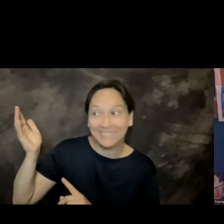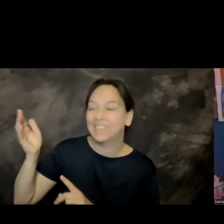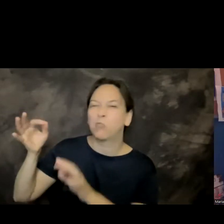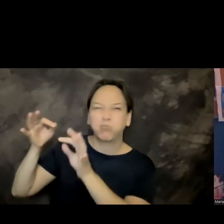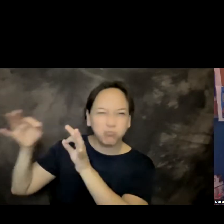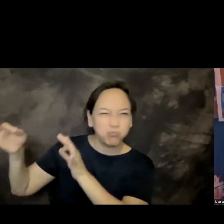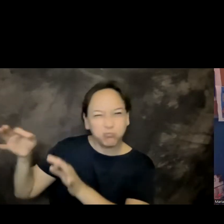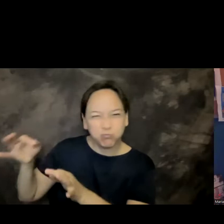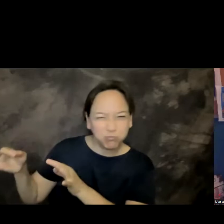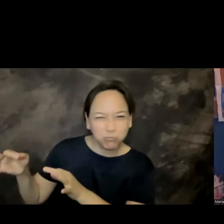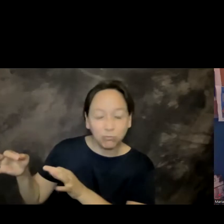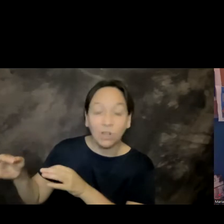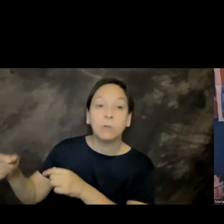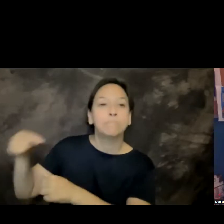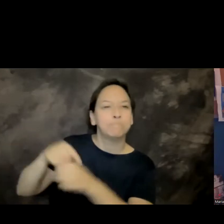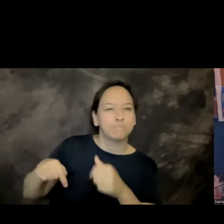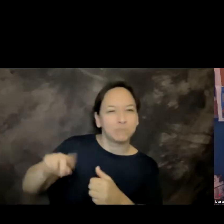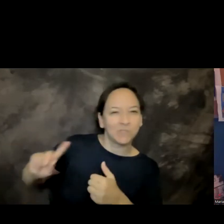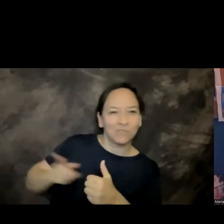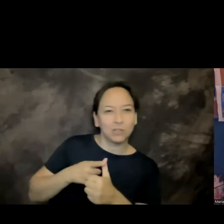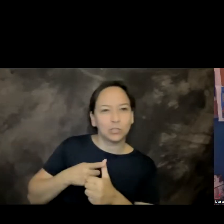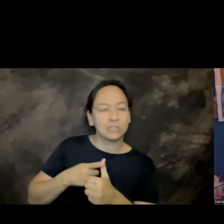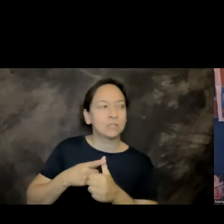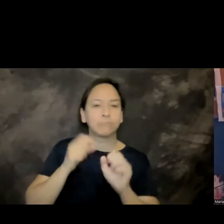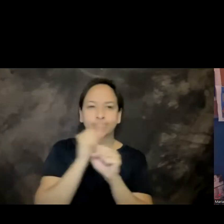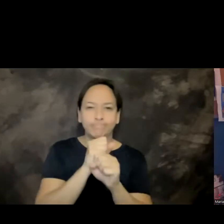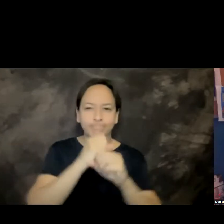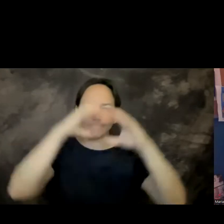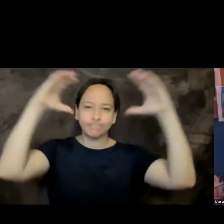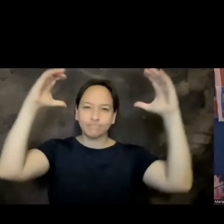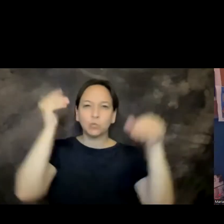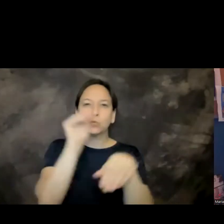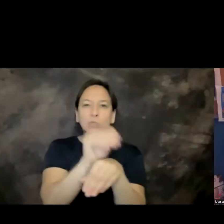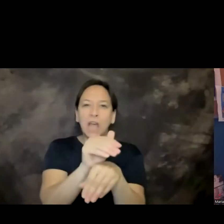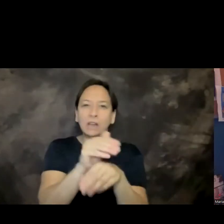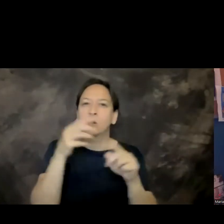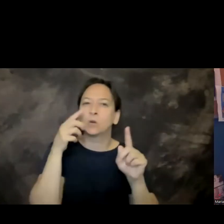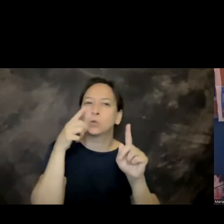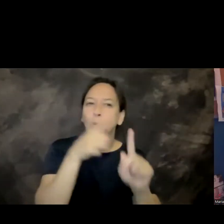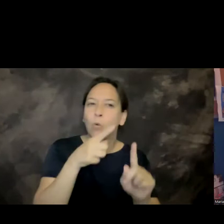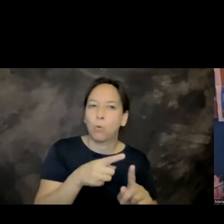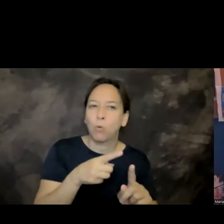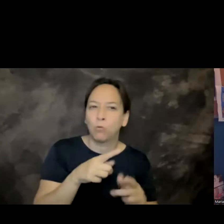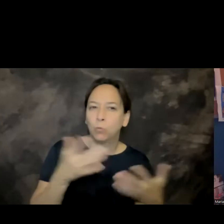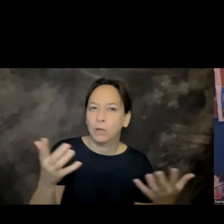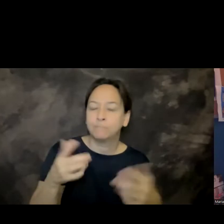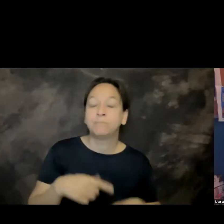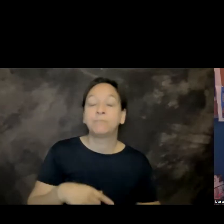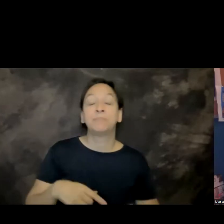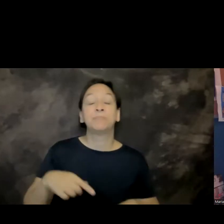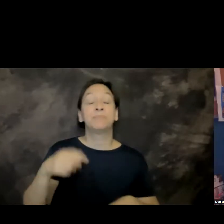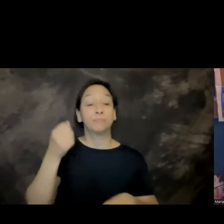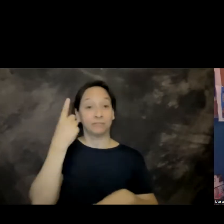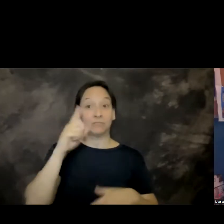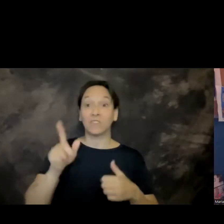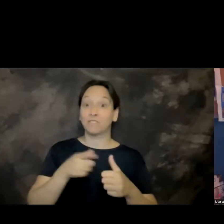to just name a couple of the goals for tonight's conversation. It will be really lecture heavy for the first 30